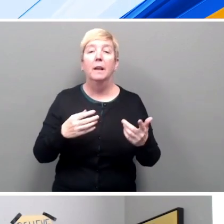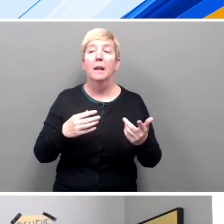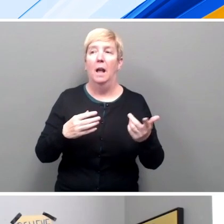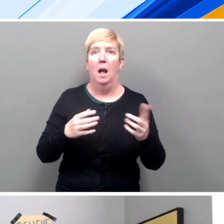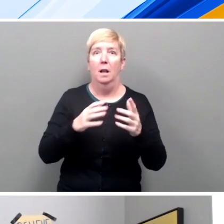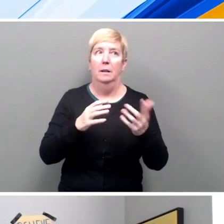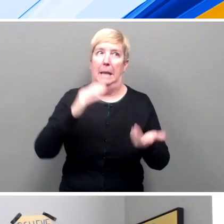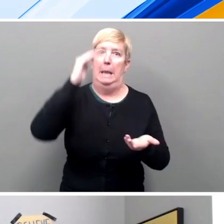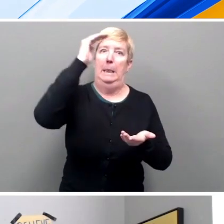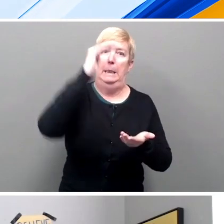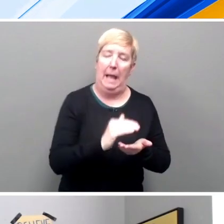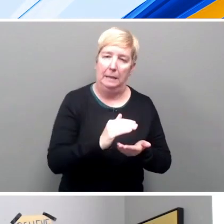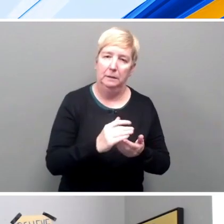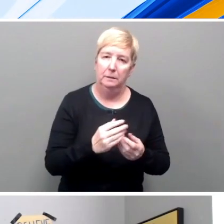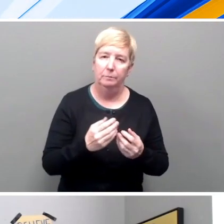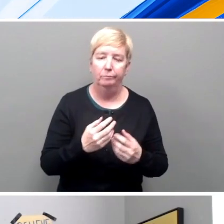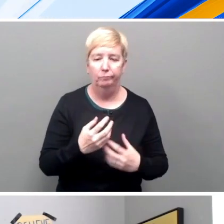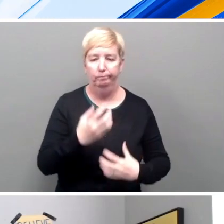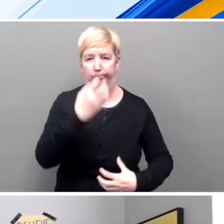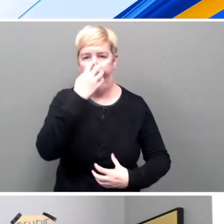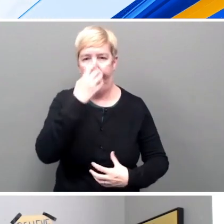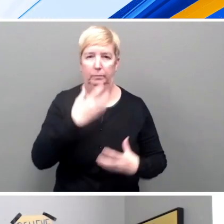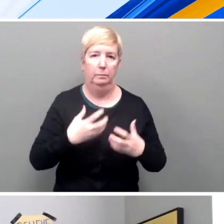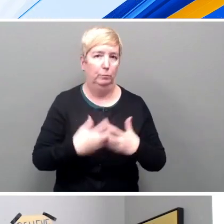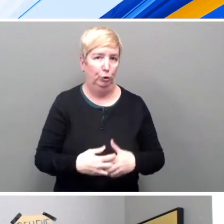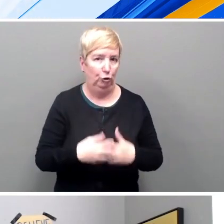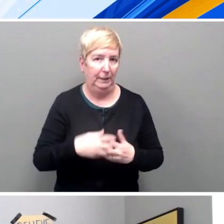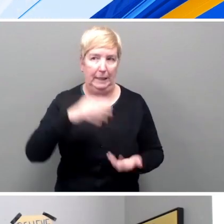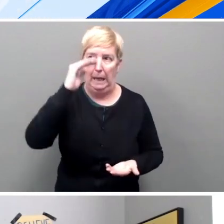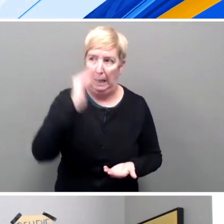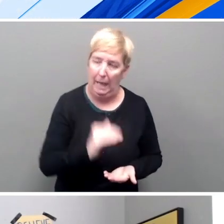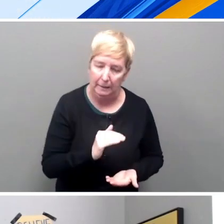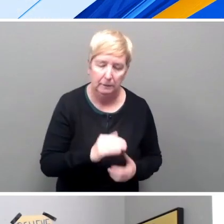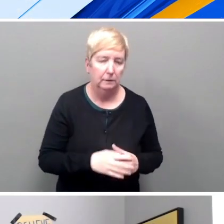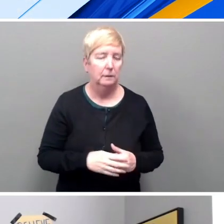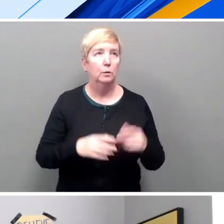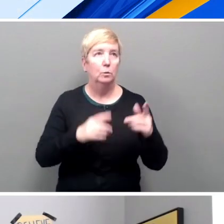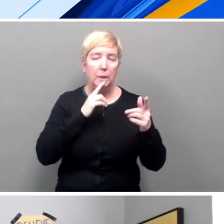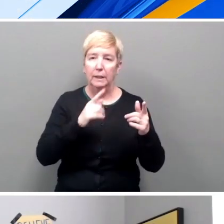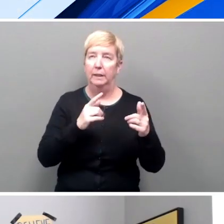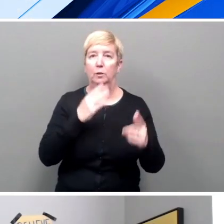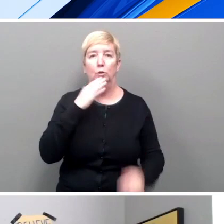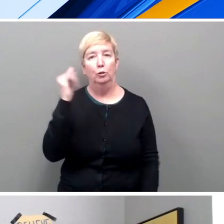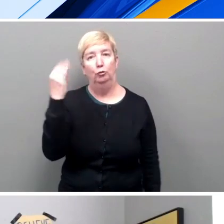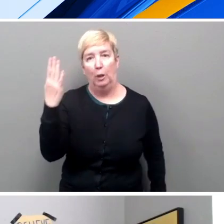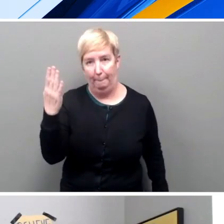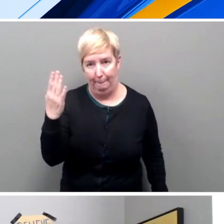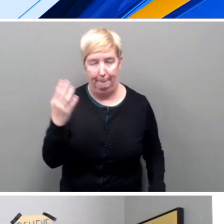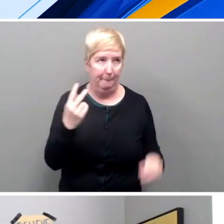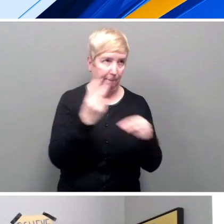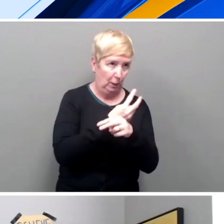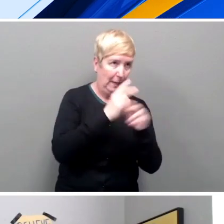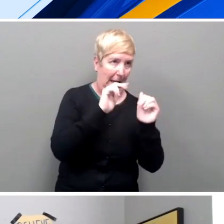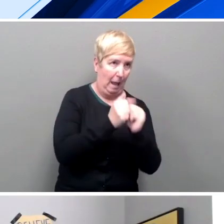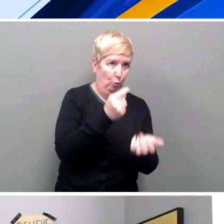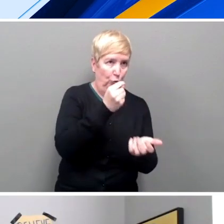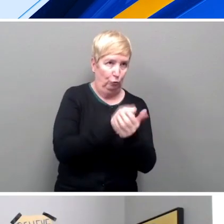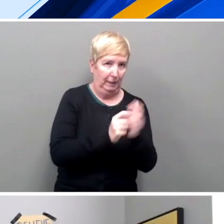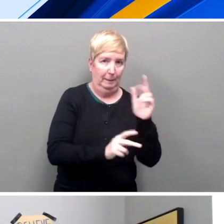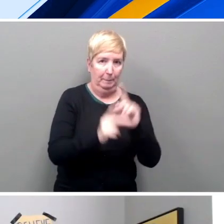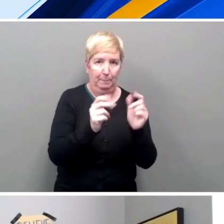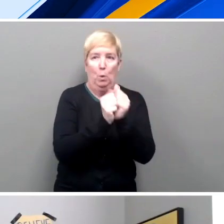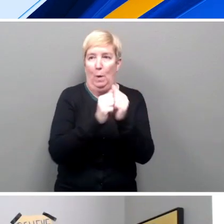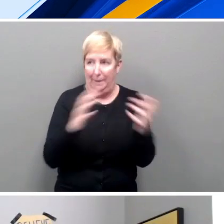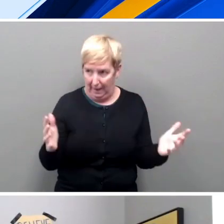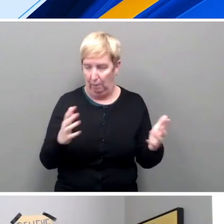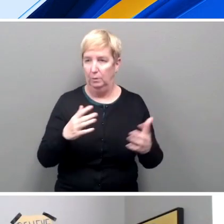less people, putting less people on ventilators. Our delivery system's done a fantastic job figuring that out. We're giving